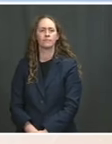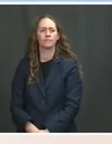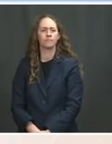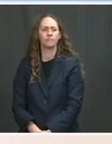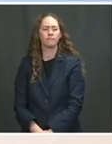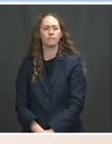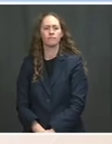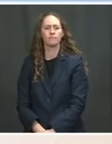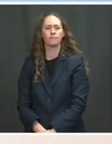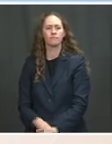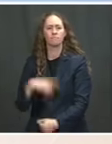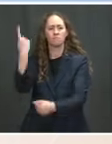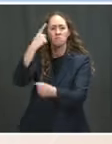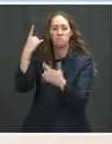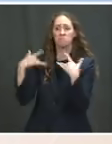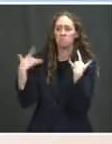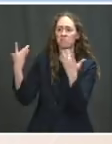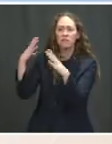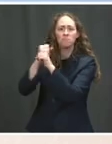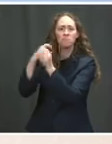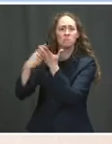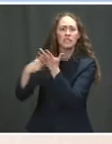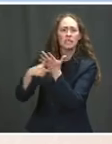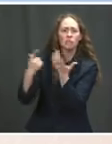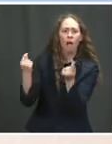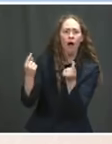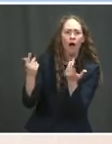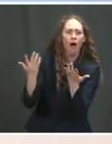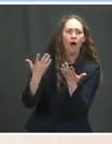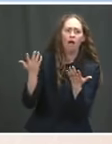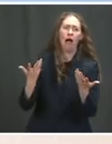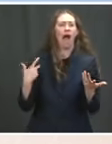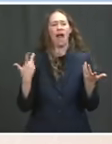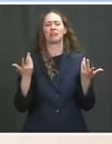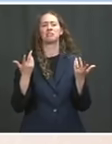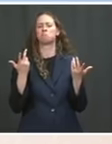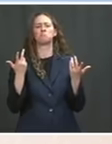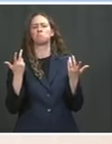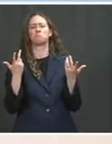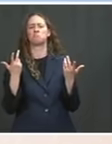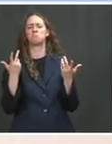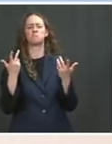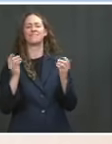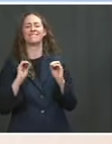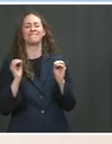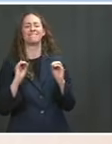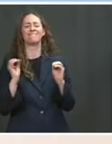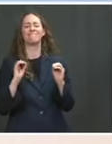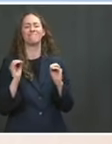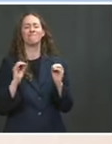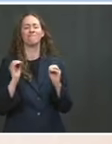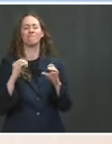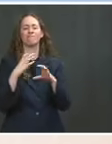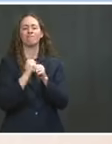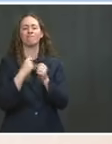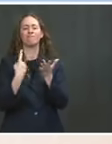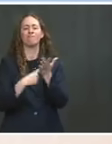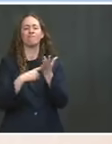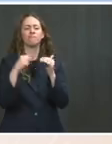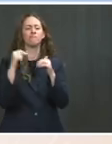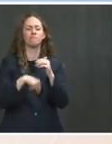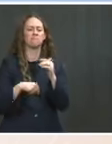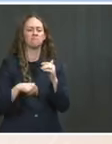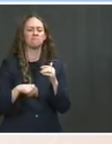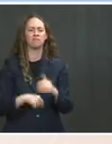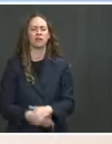that's ongoing. That's just a case. But they slipped you a note. I can convey to you that, one, I would expect they will go to the stakeout. I